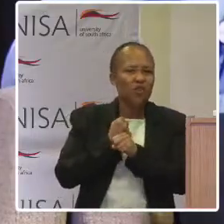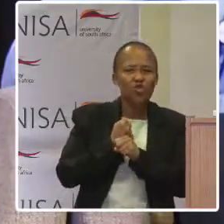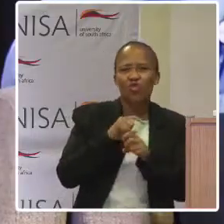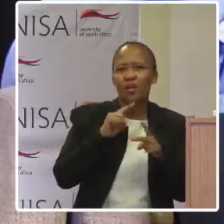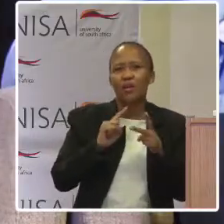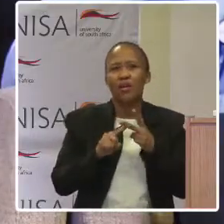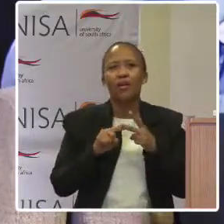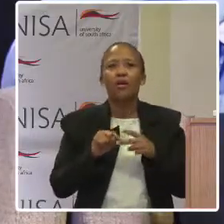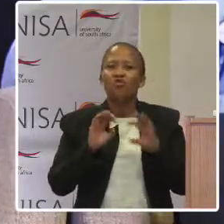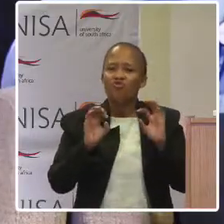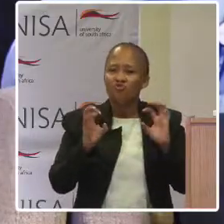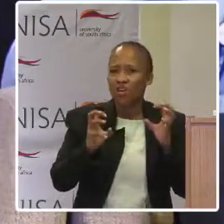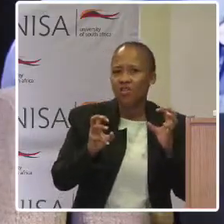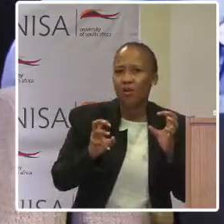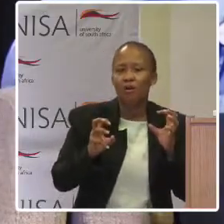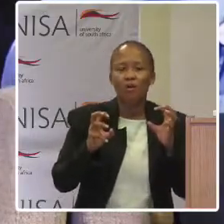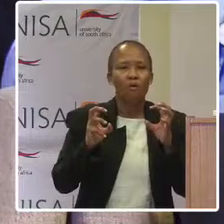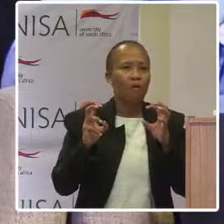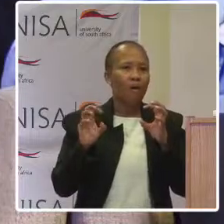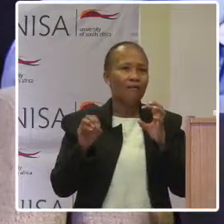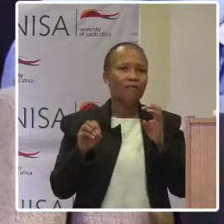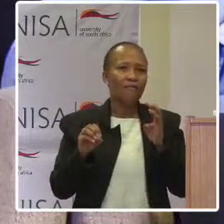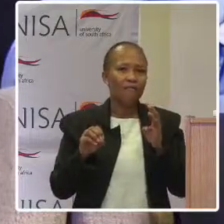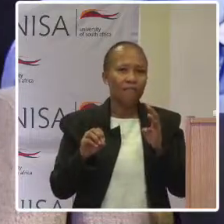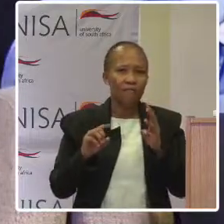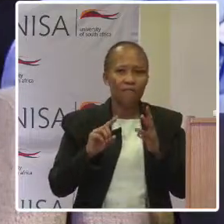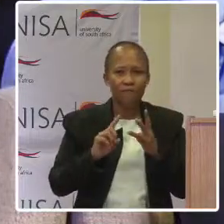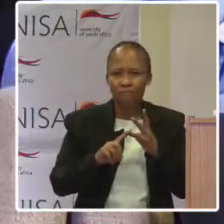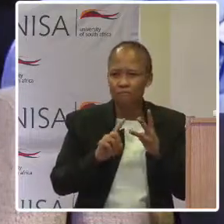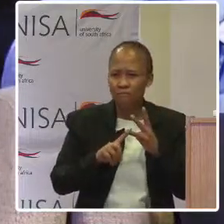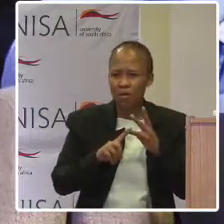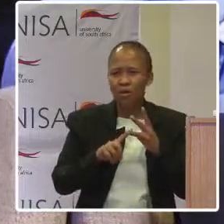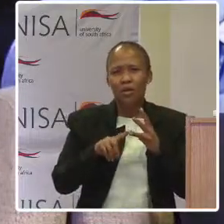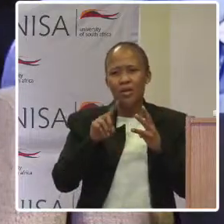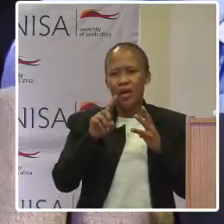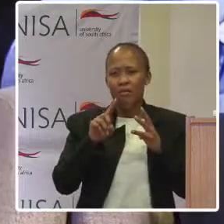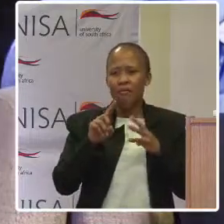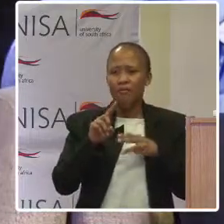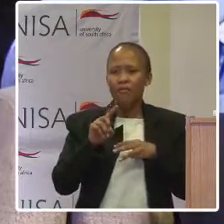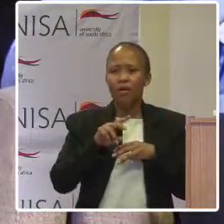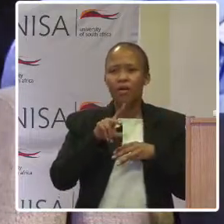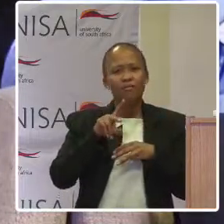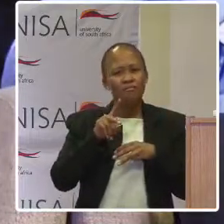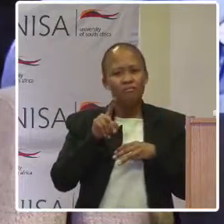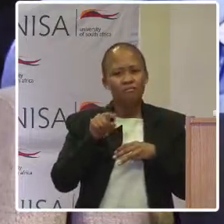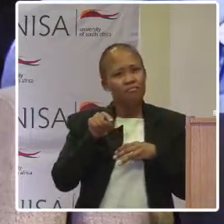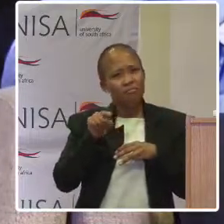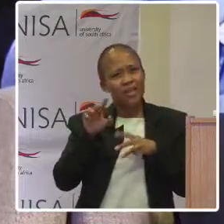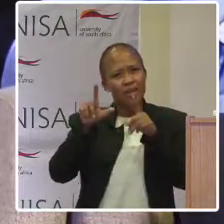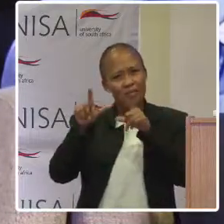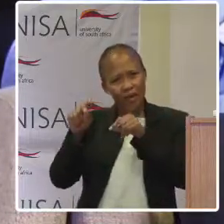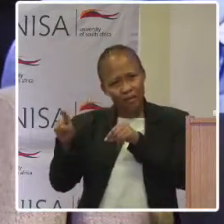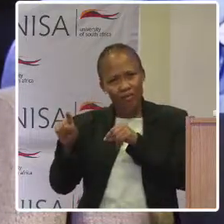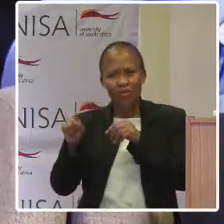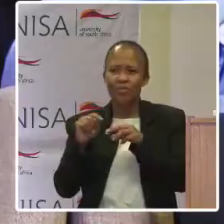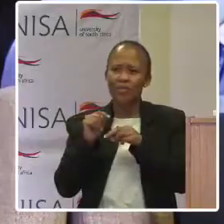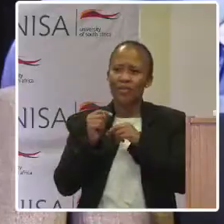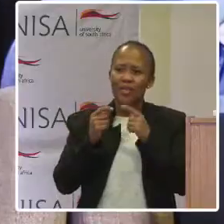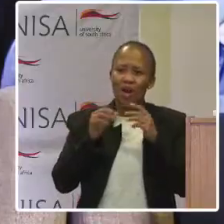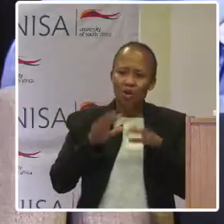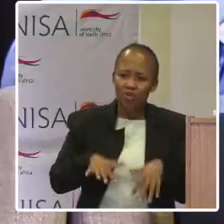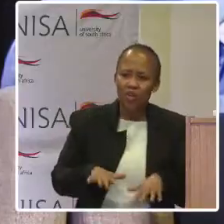you're going to have radio. We have power computing up there in Cape Town. You have marine sciences, marine engineering